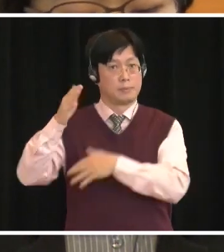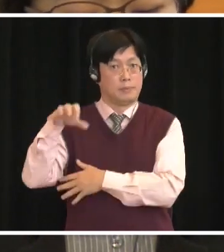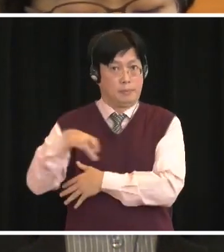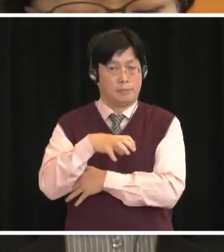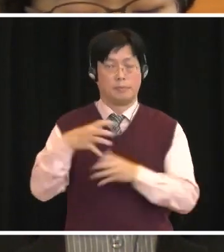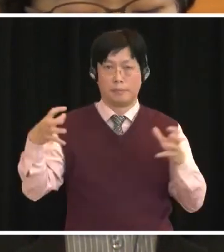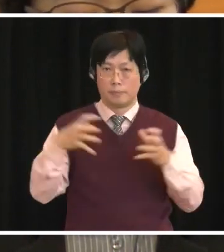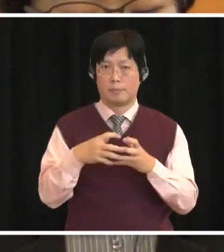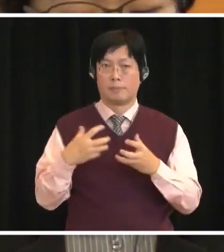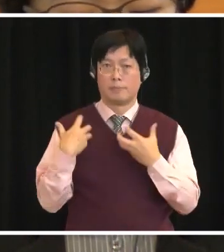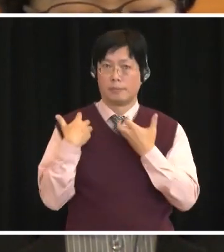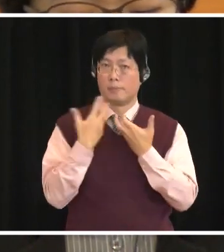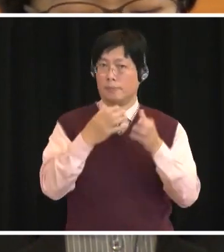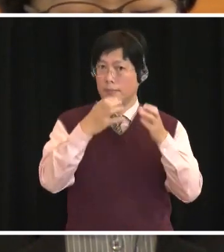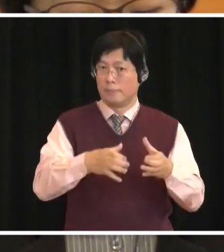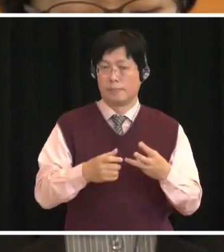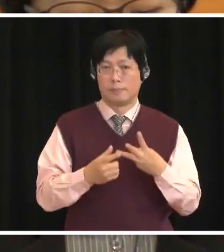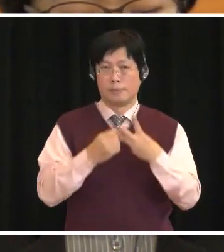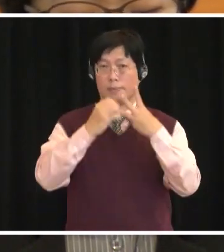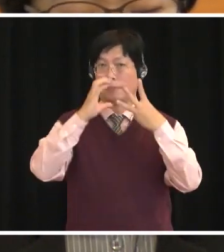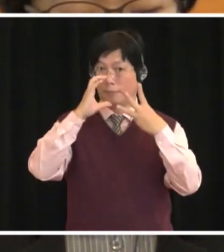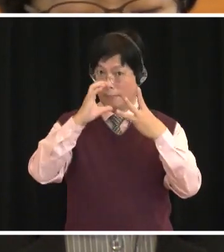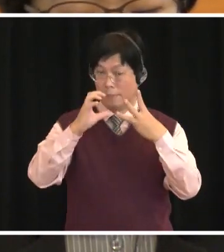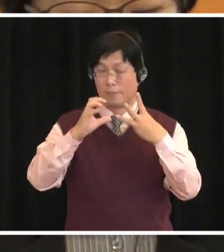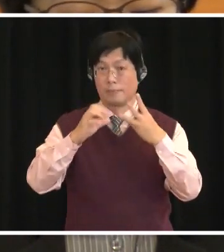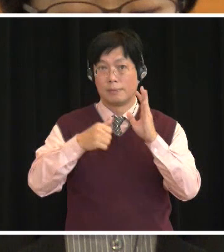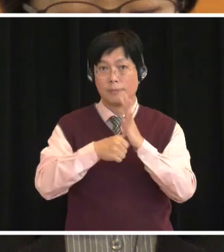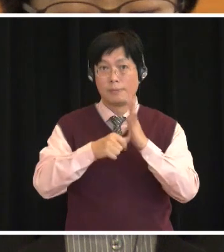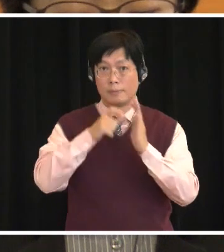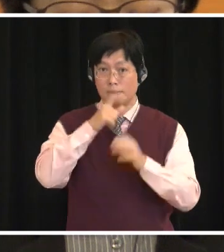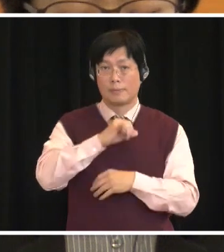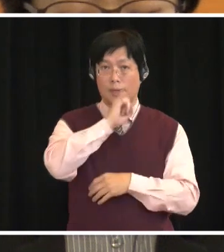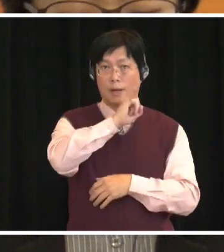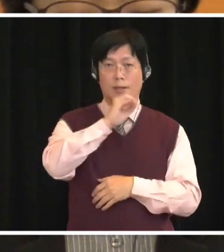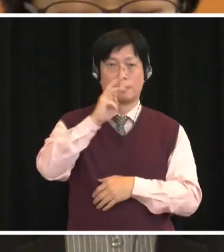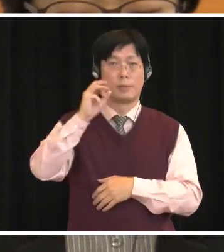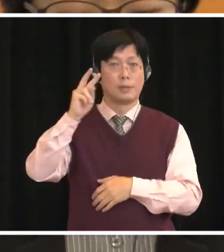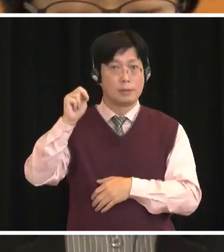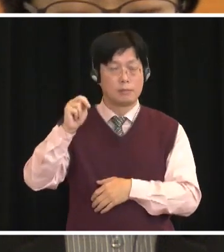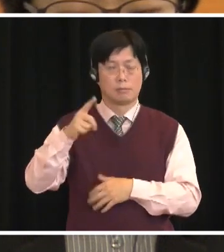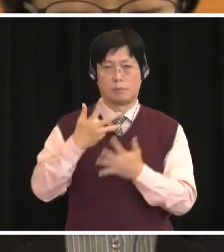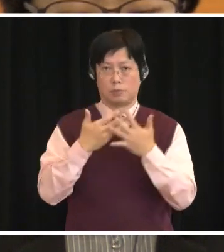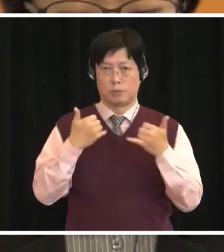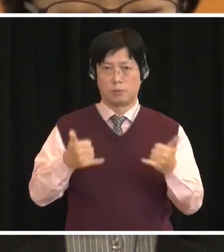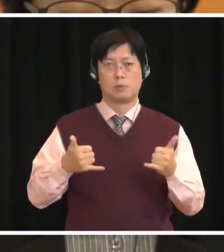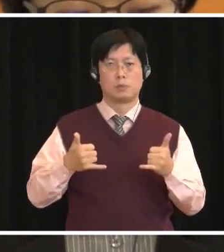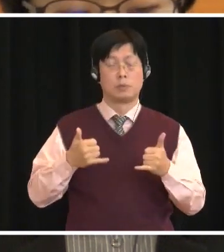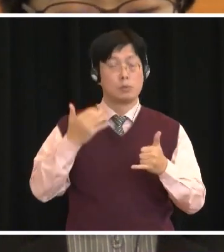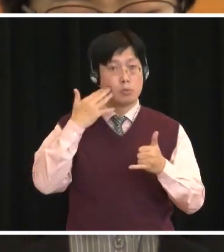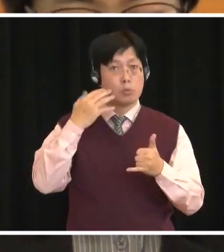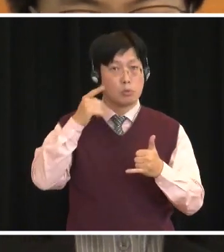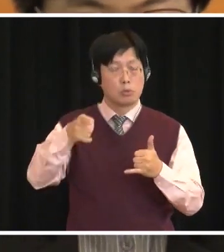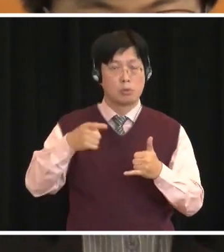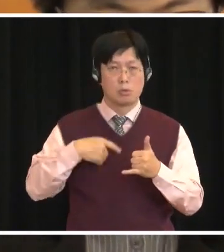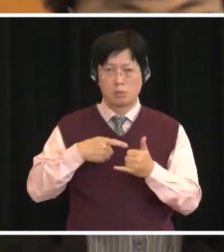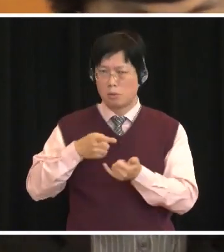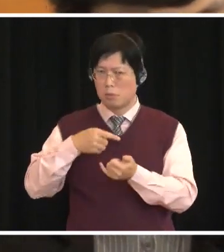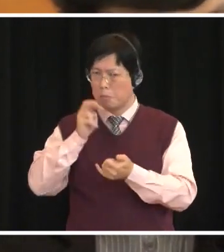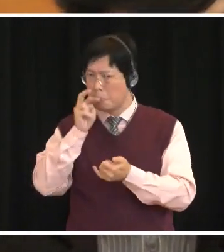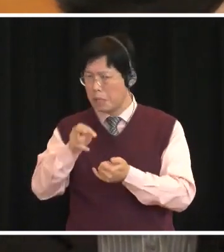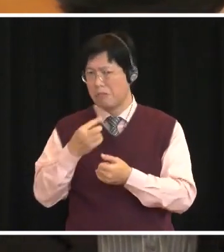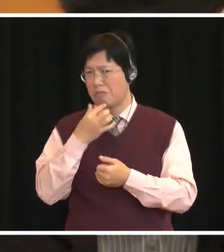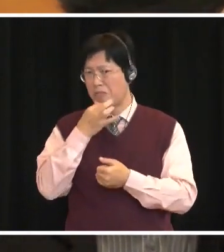August, NCC and other agencies worked together to establish a